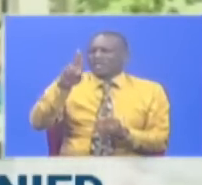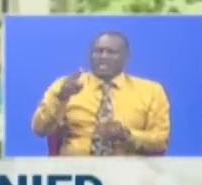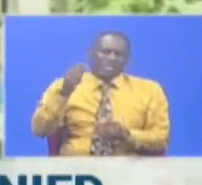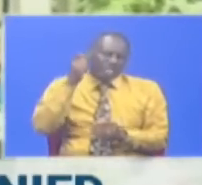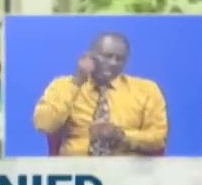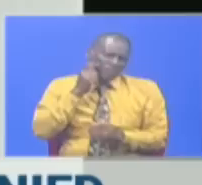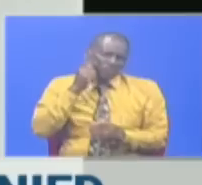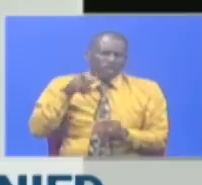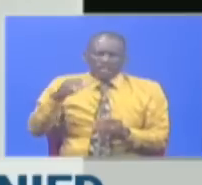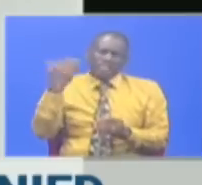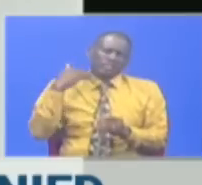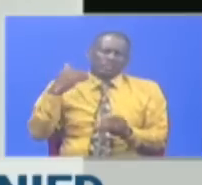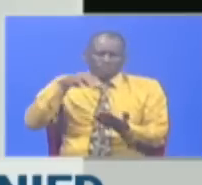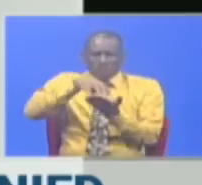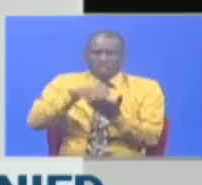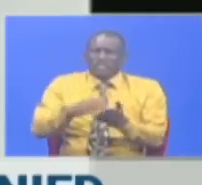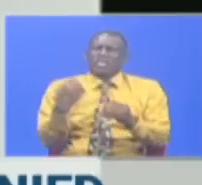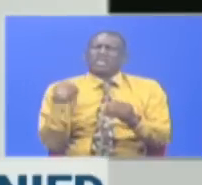case, number